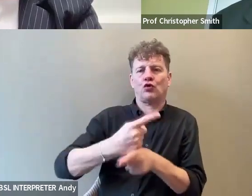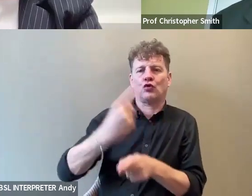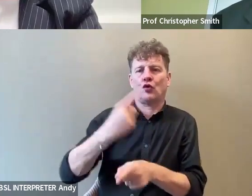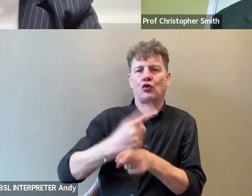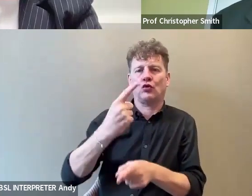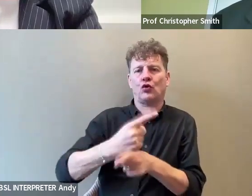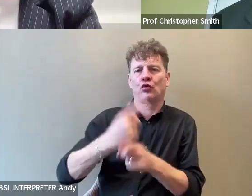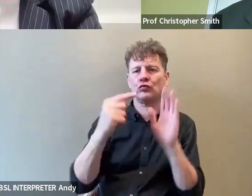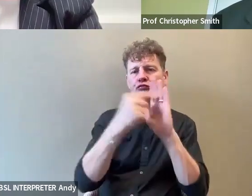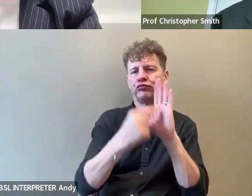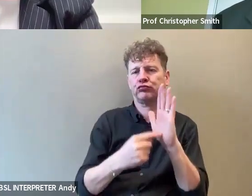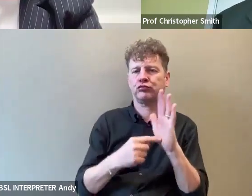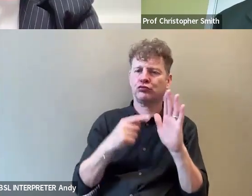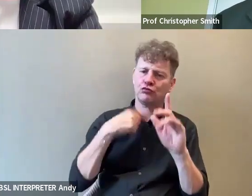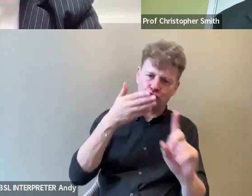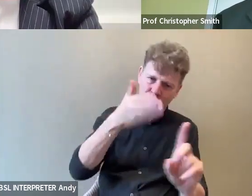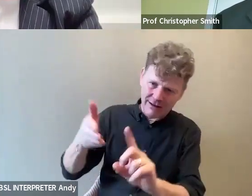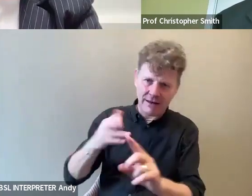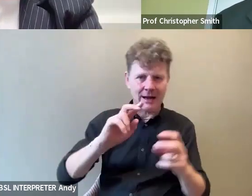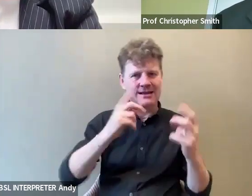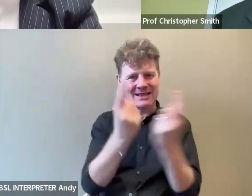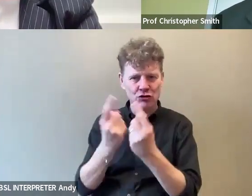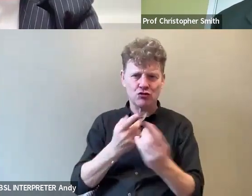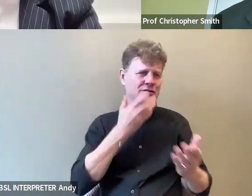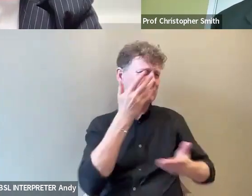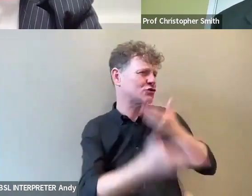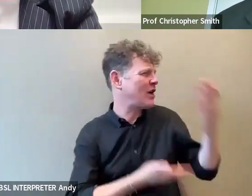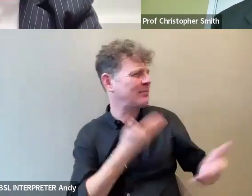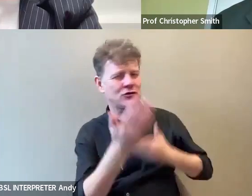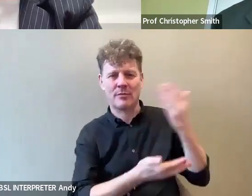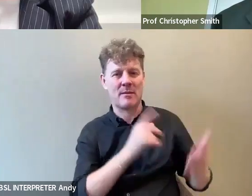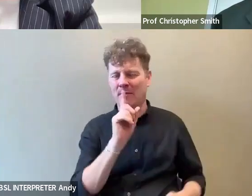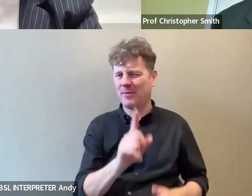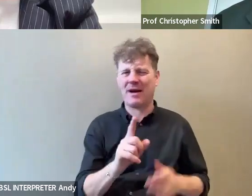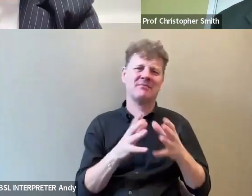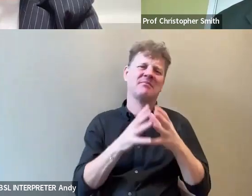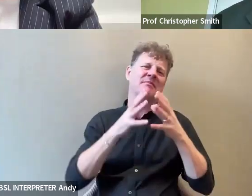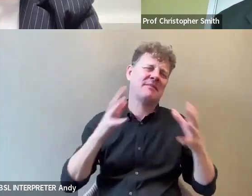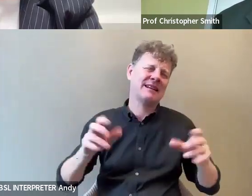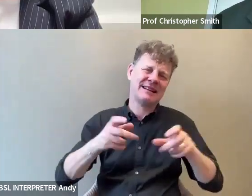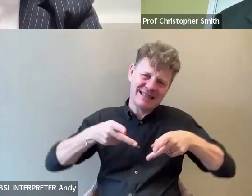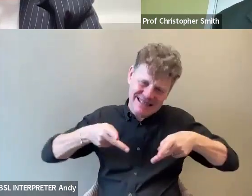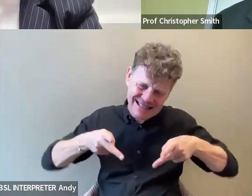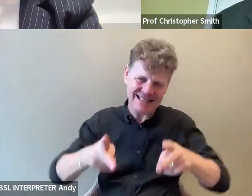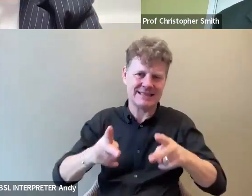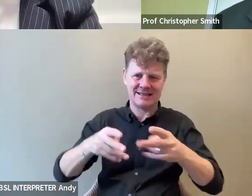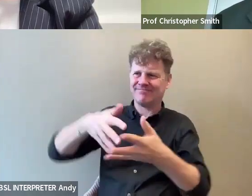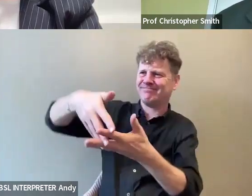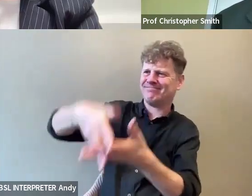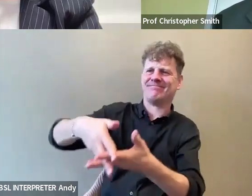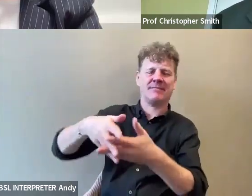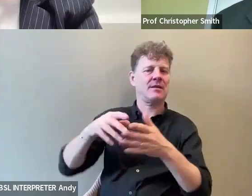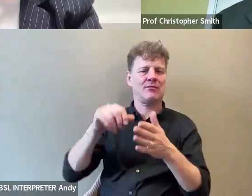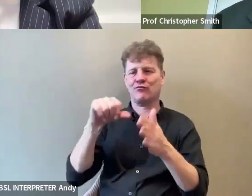of the issues, we can describe them very well, but there are huge systemic and structural problems in the pipeline, which means that